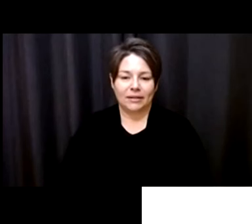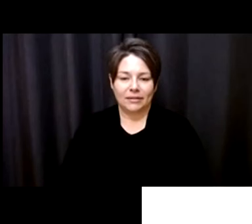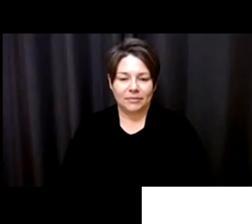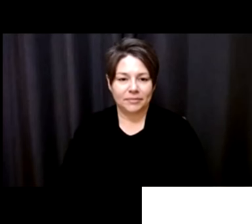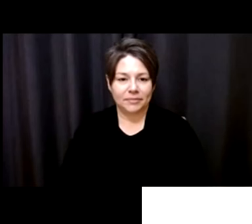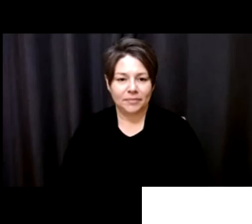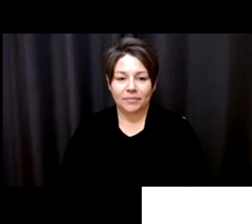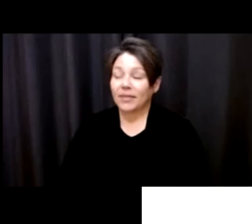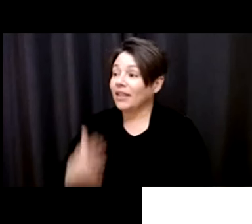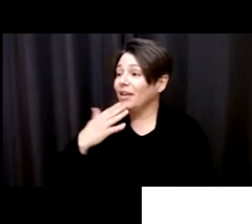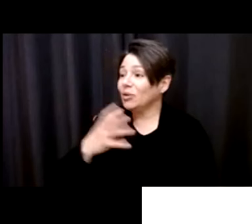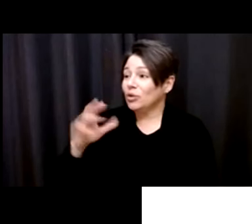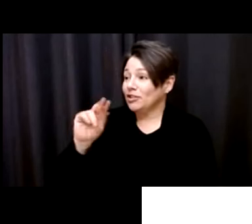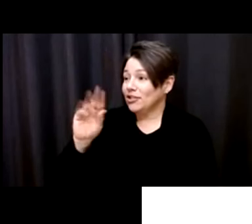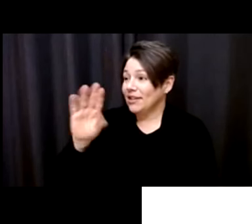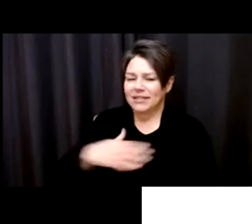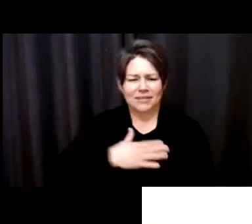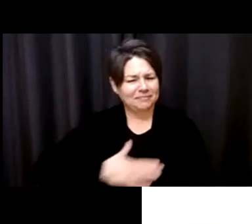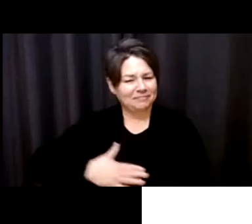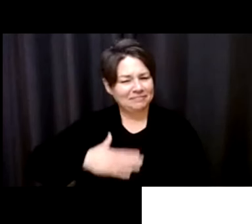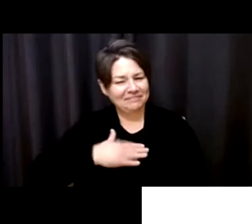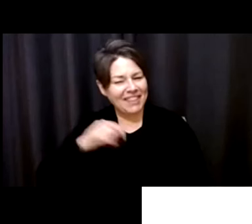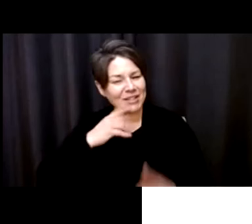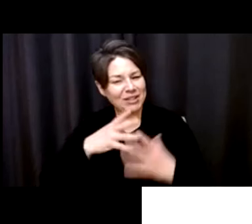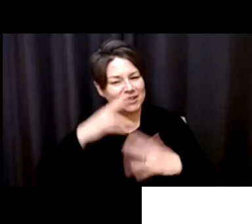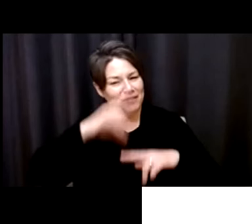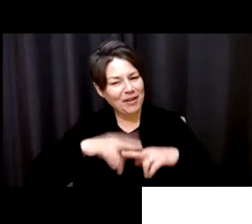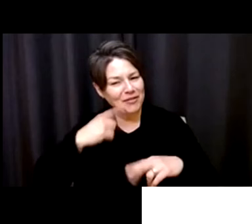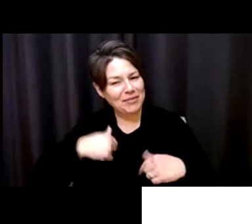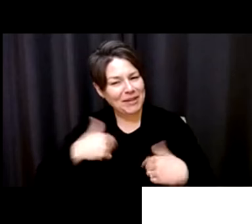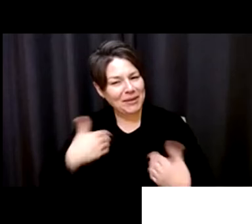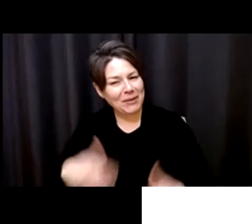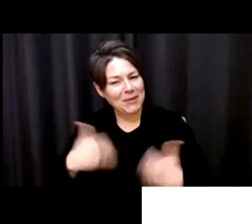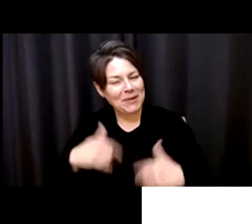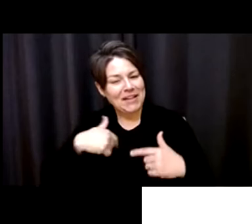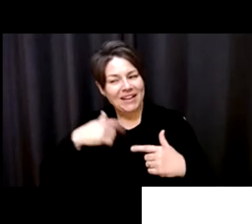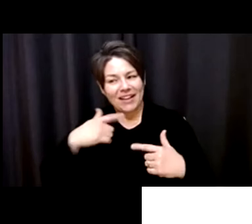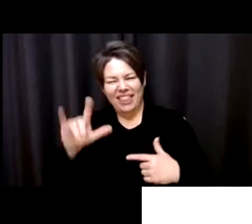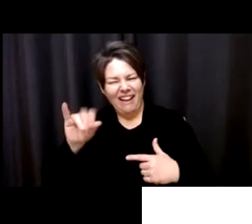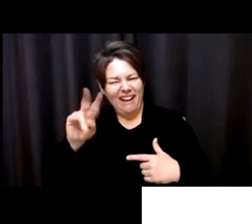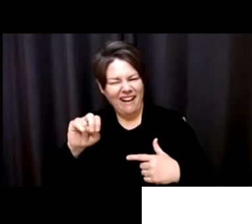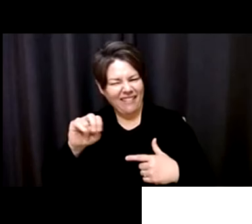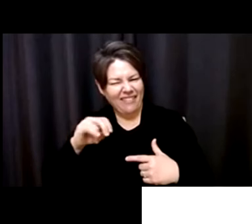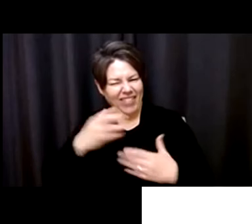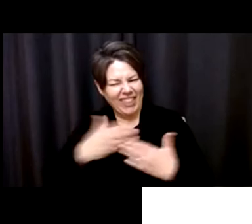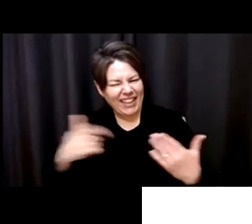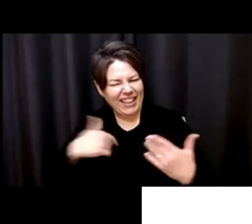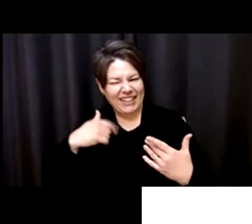Thank you so much, Nancy. My pleasure. This was so much fun for me. I haven't done anything live like this in quite a